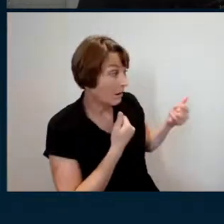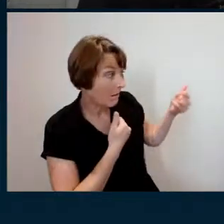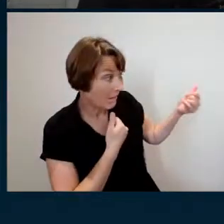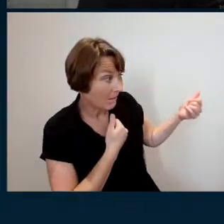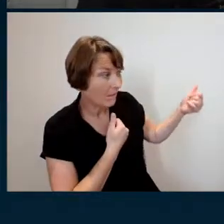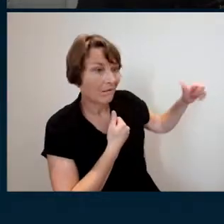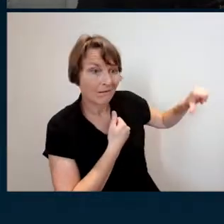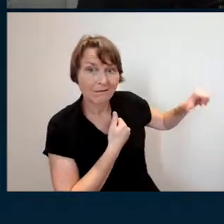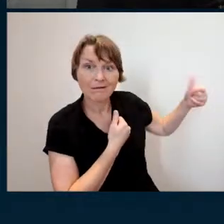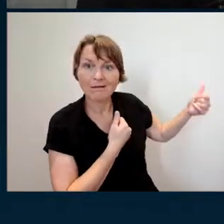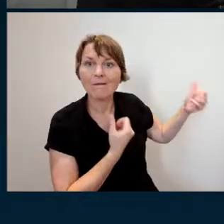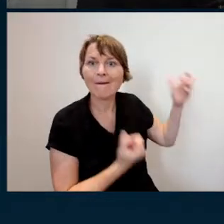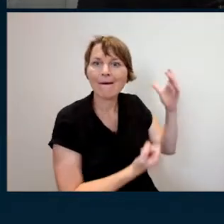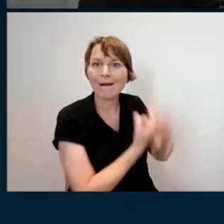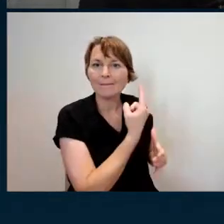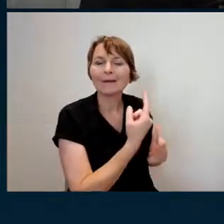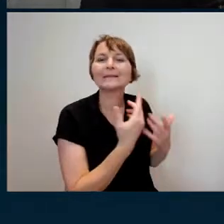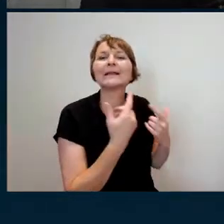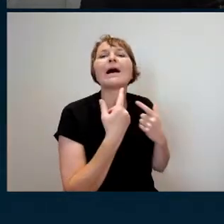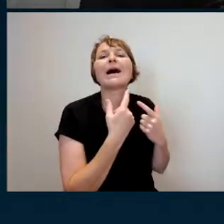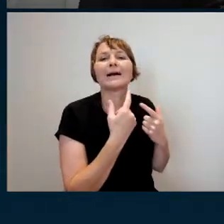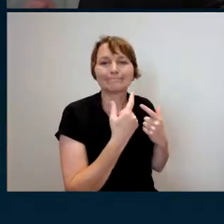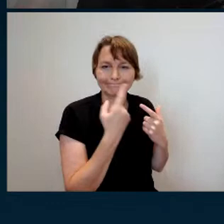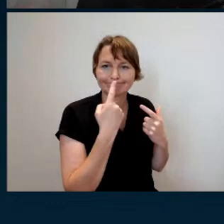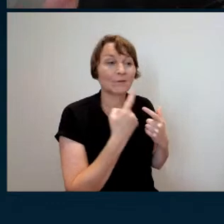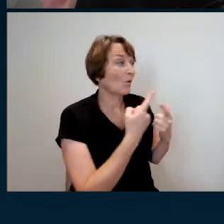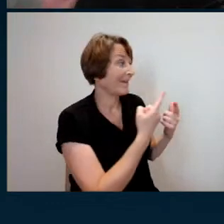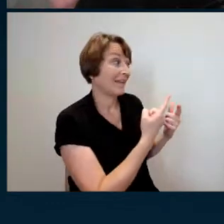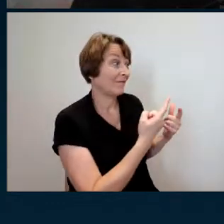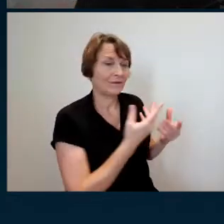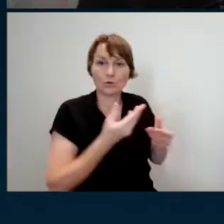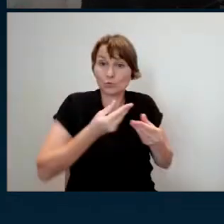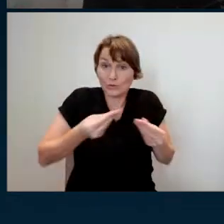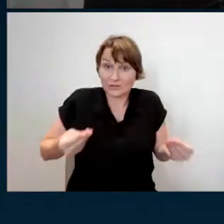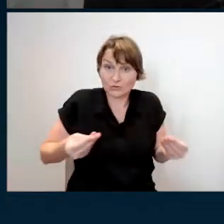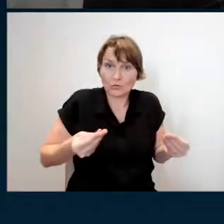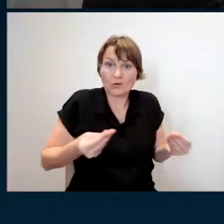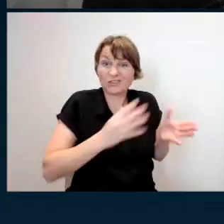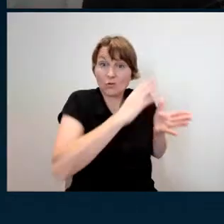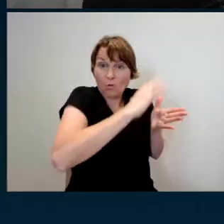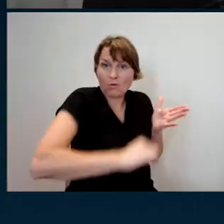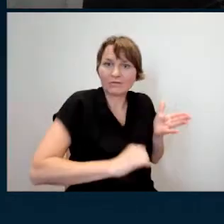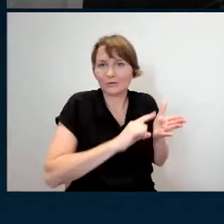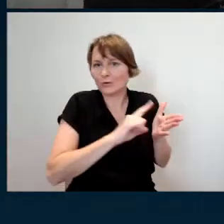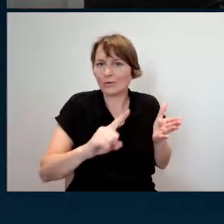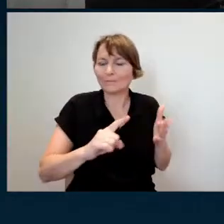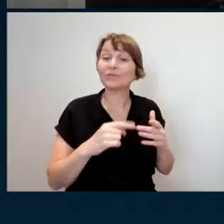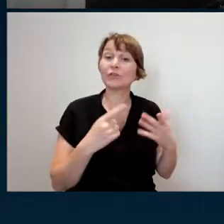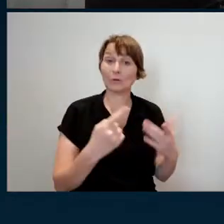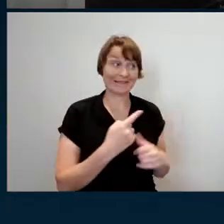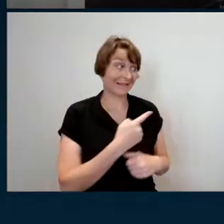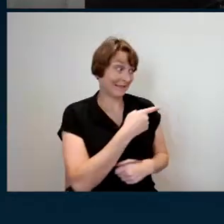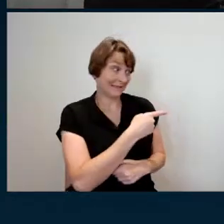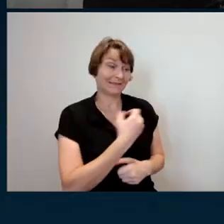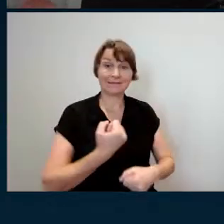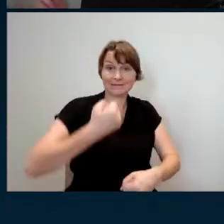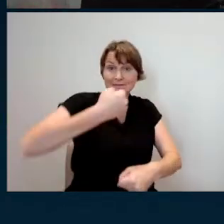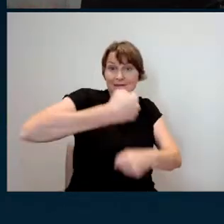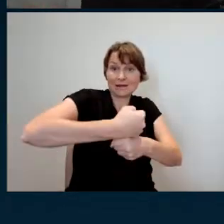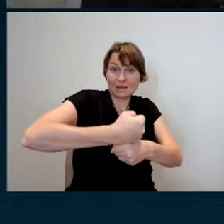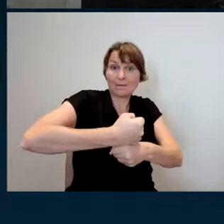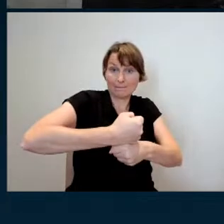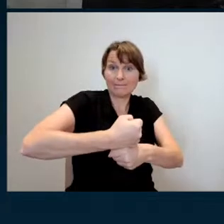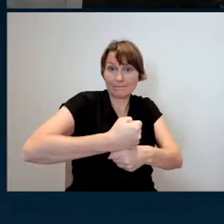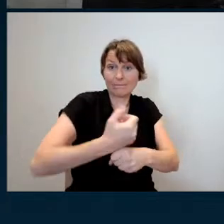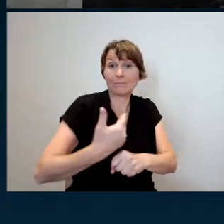or another, and if my resources are not deleted. Now, I must say, since I have set up this environment with the testing that I did, I